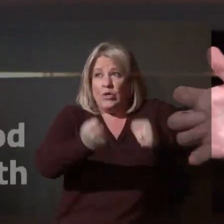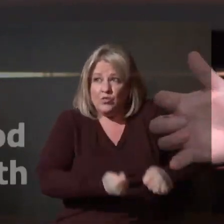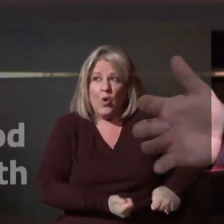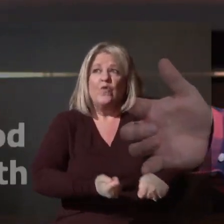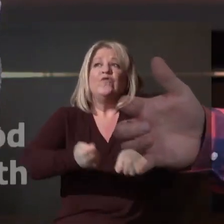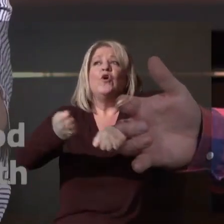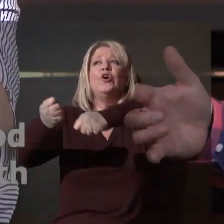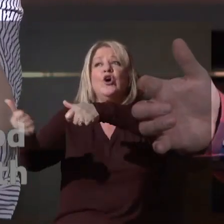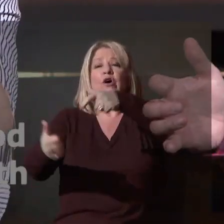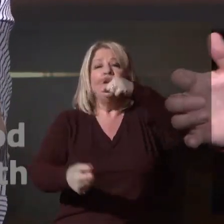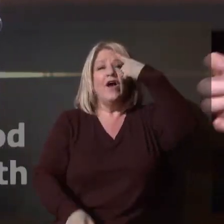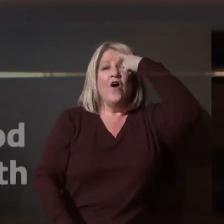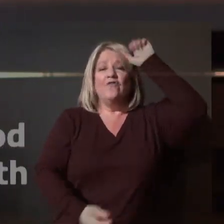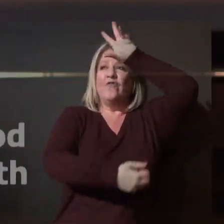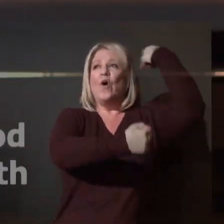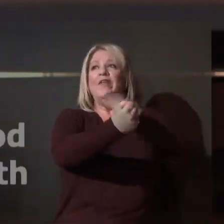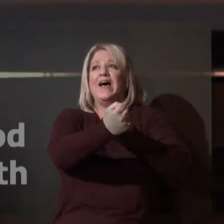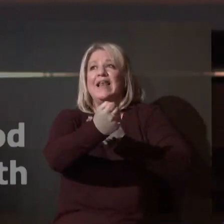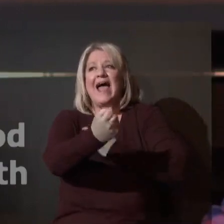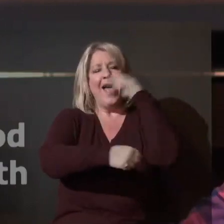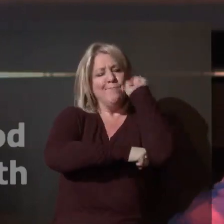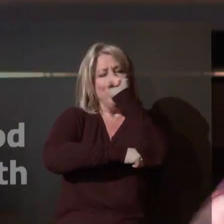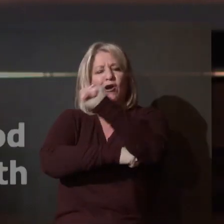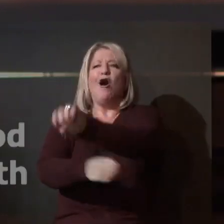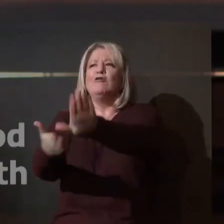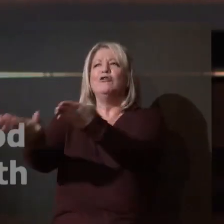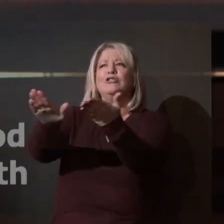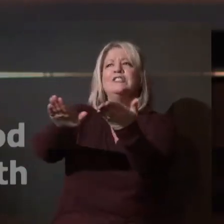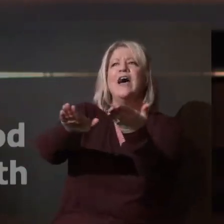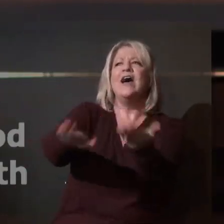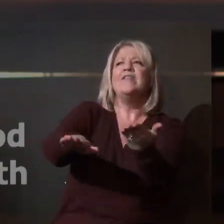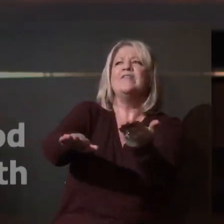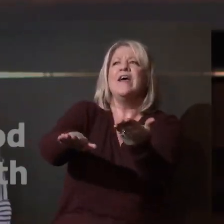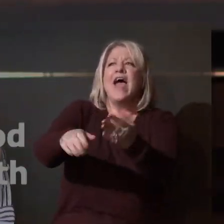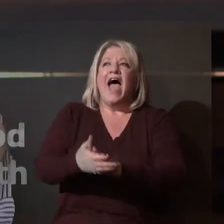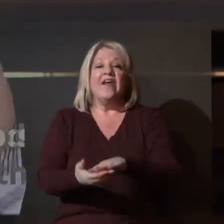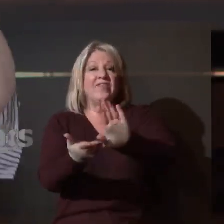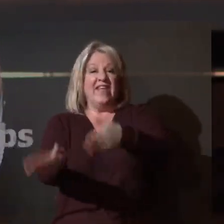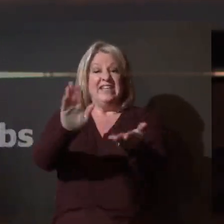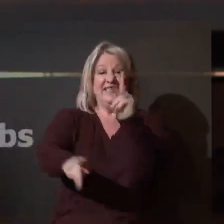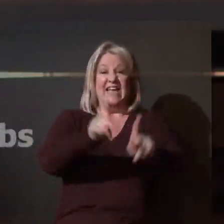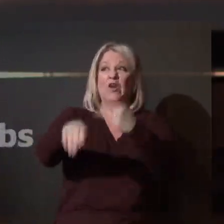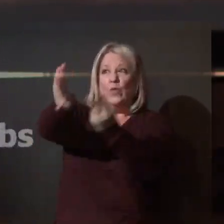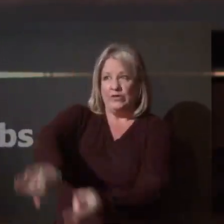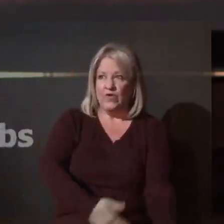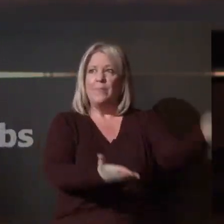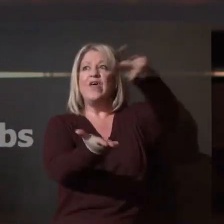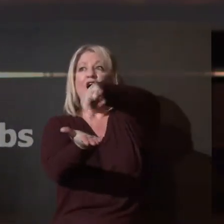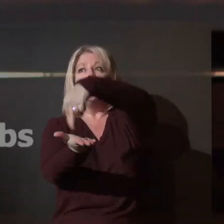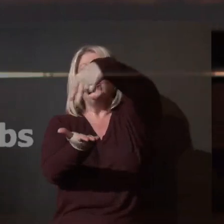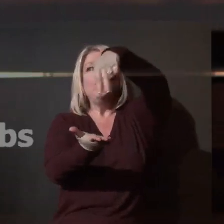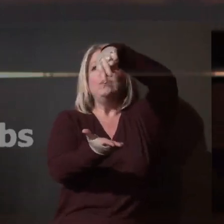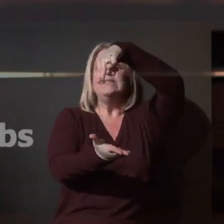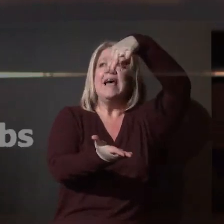till that storm was moved for good, for the Lamb had conquered death, and the dead